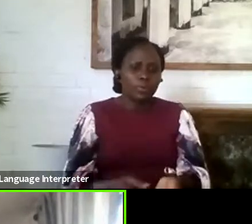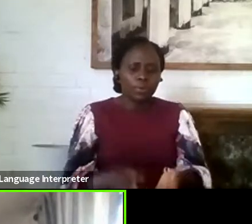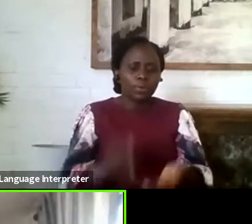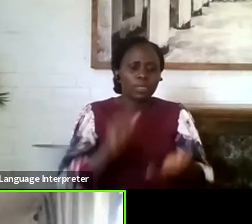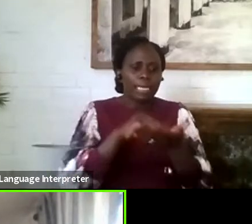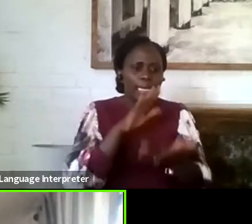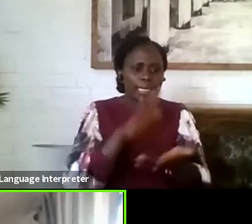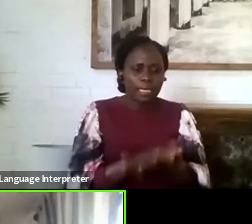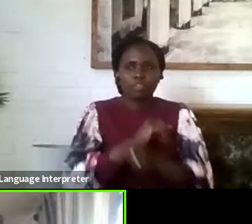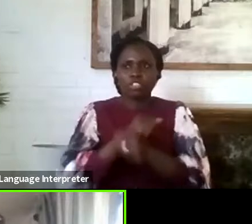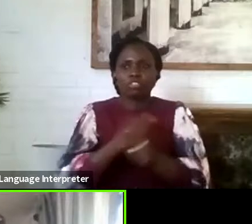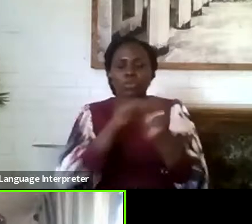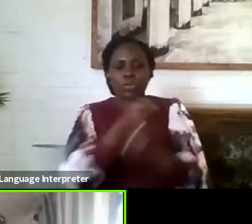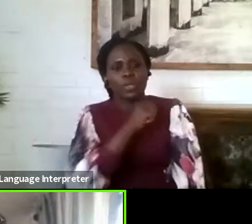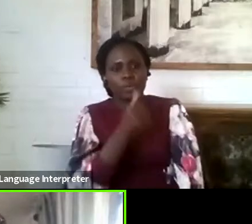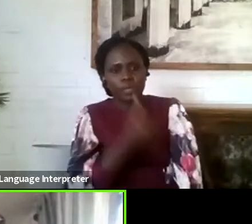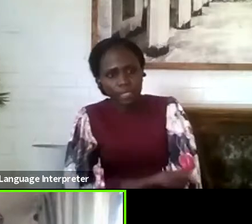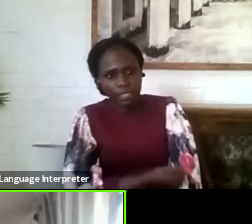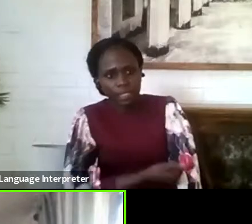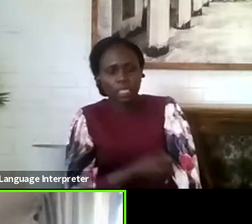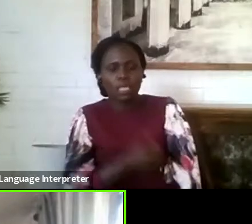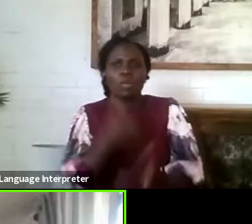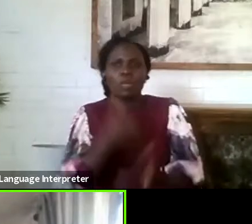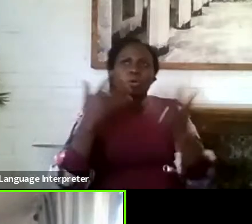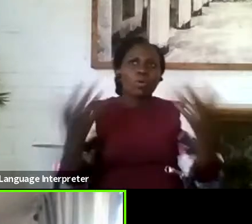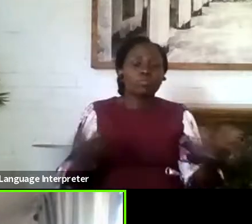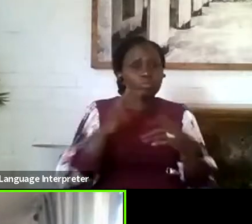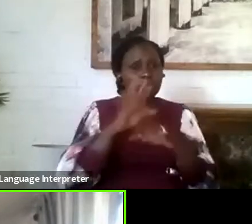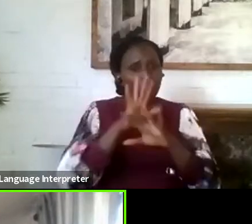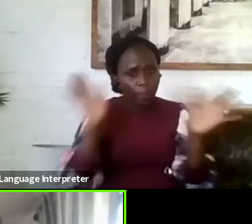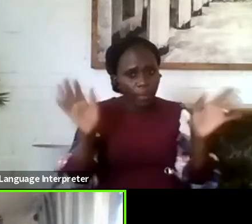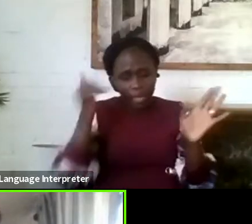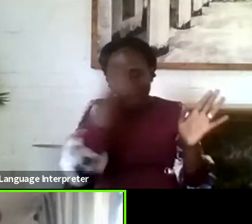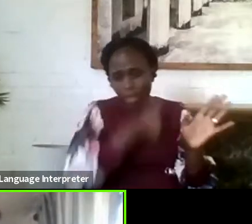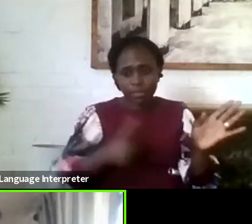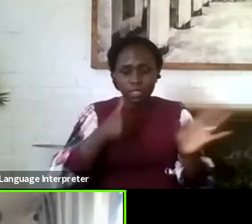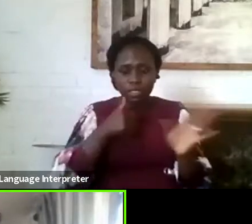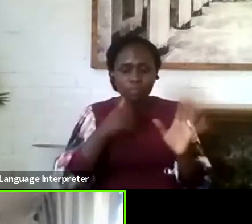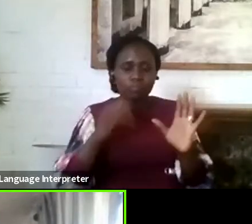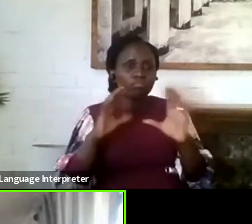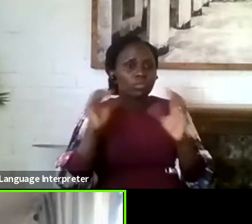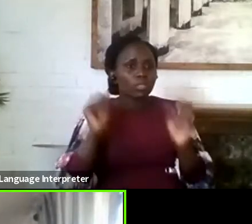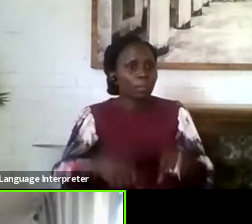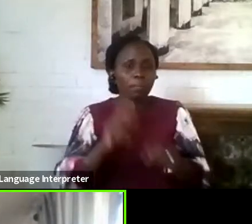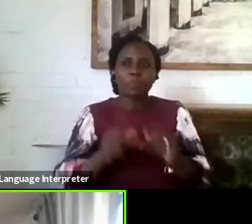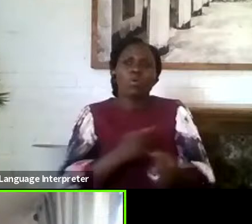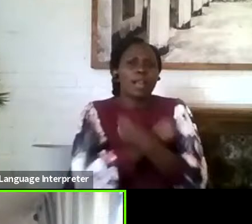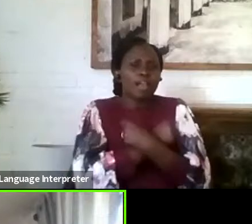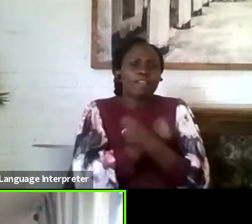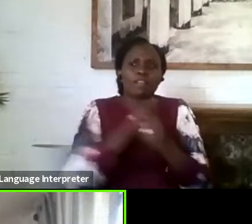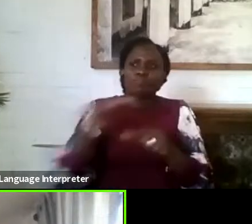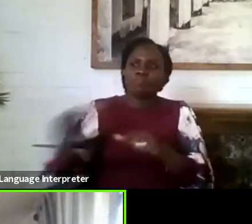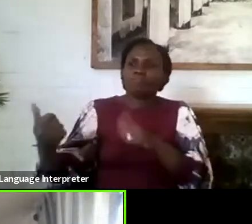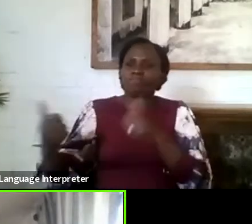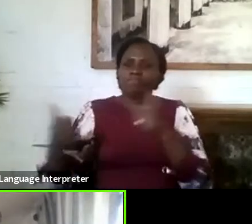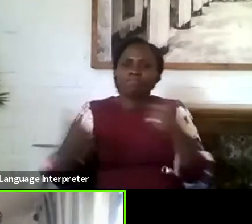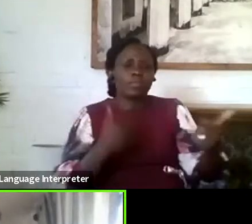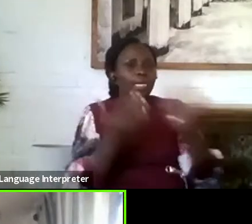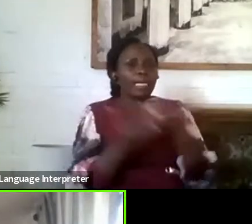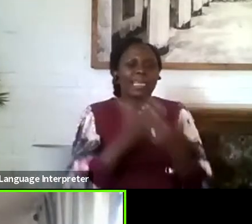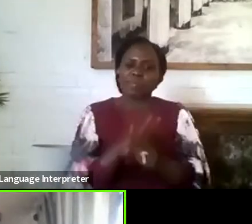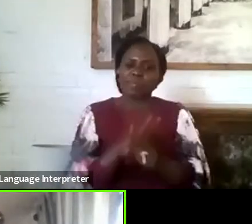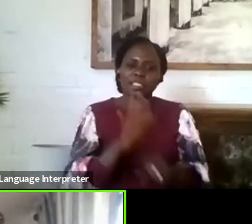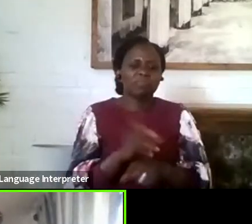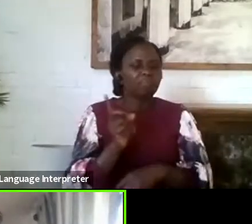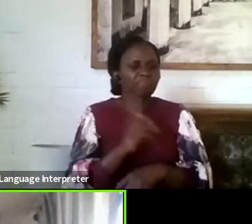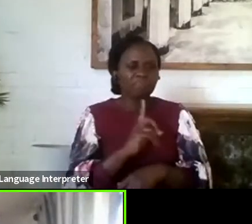authorities. And as we know, Africans can be a very communal people and do not care as much about data